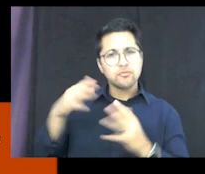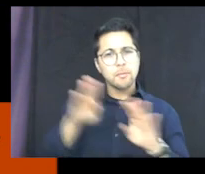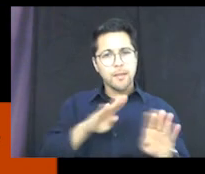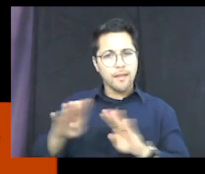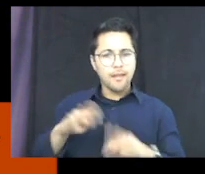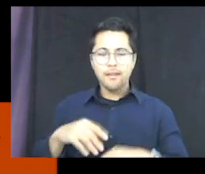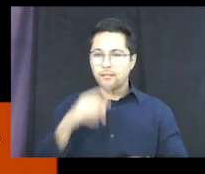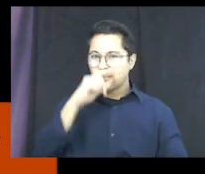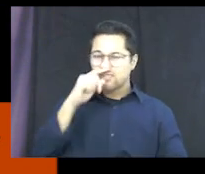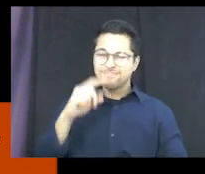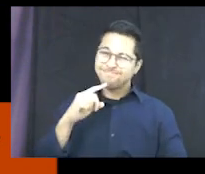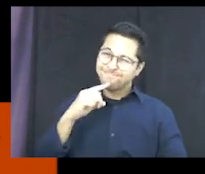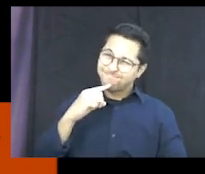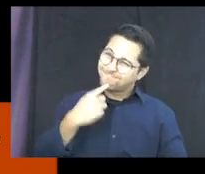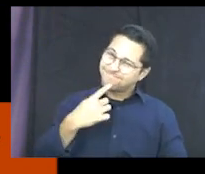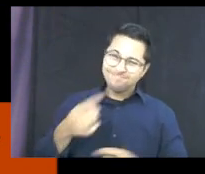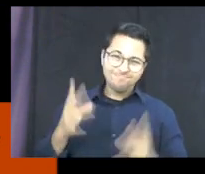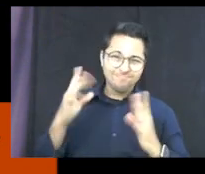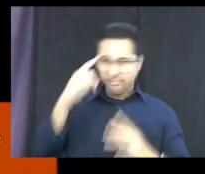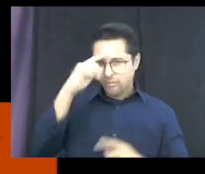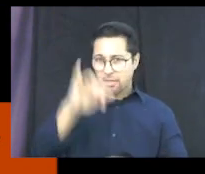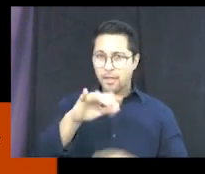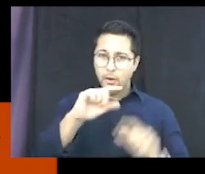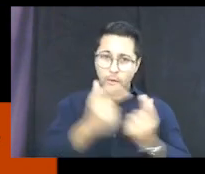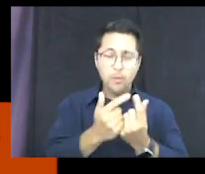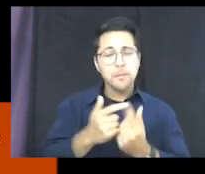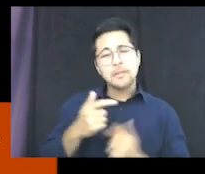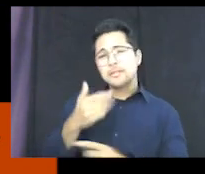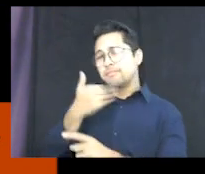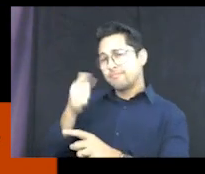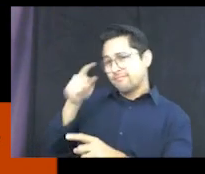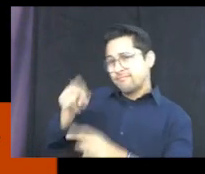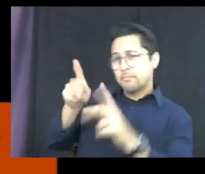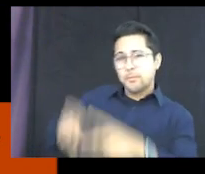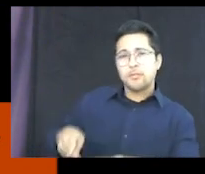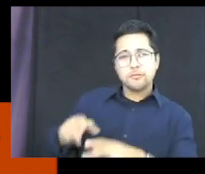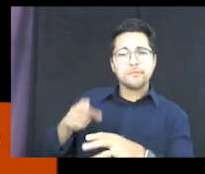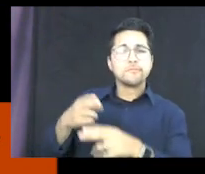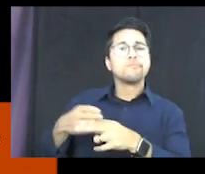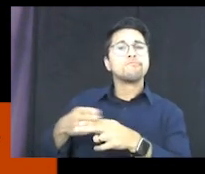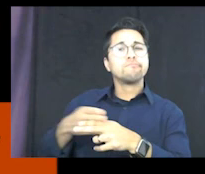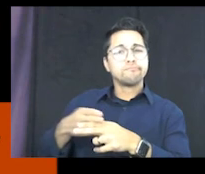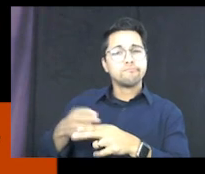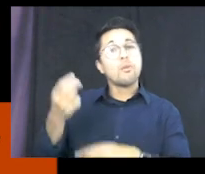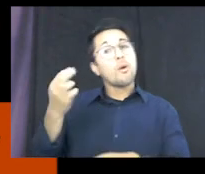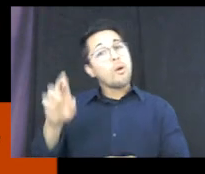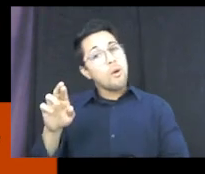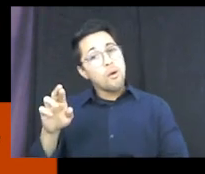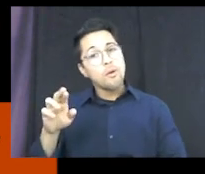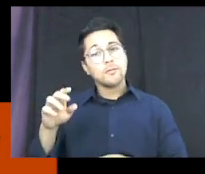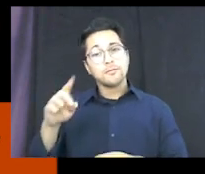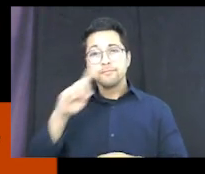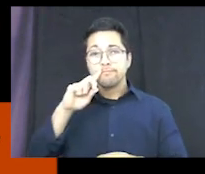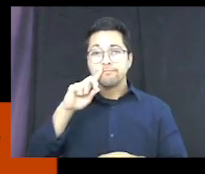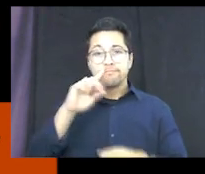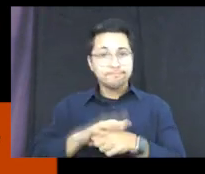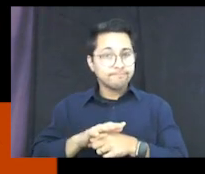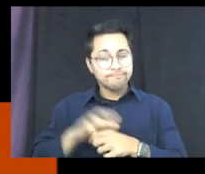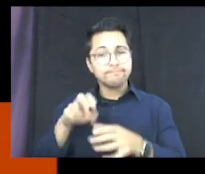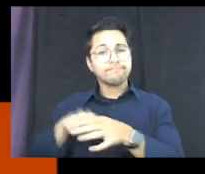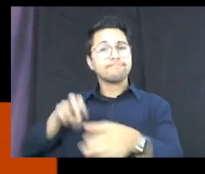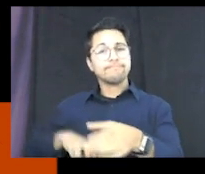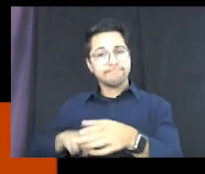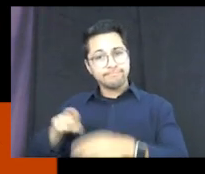so detrimental to the group that it's best for them to temporarily or permanently leave the group?